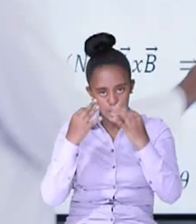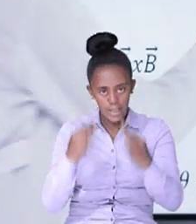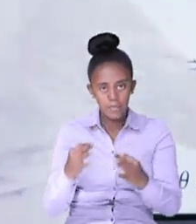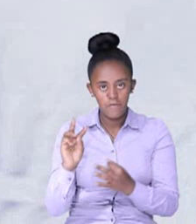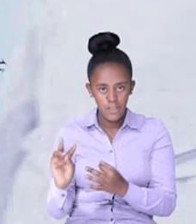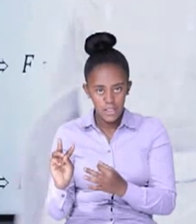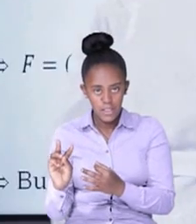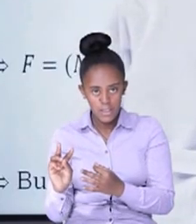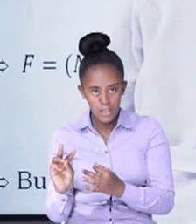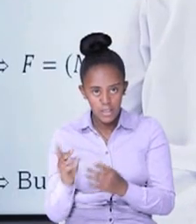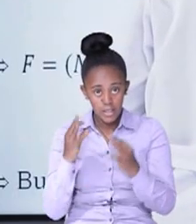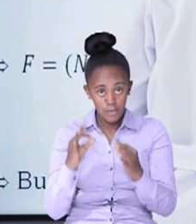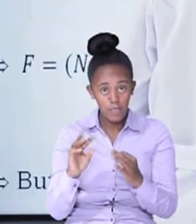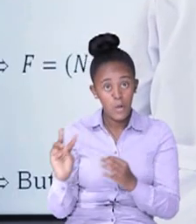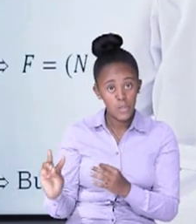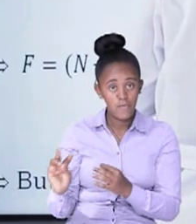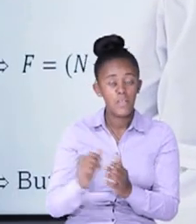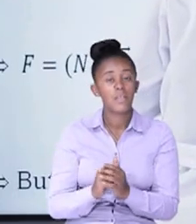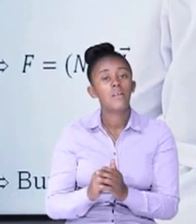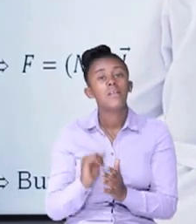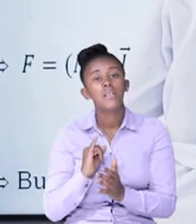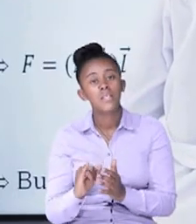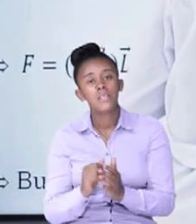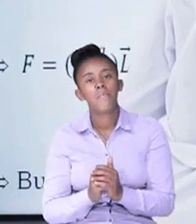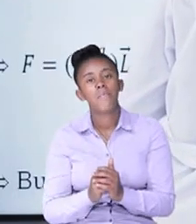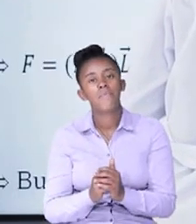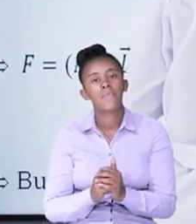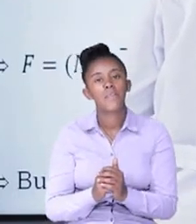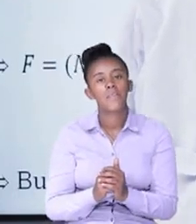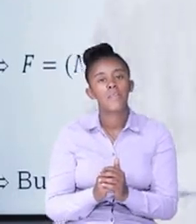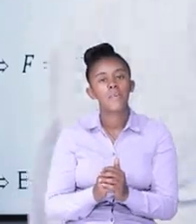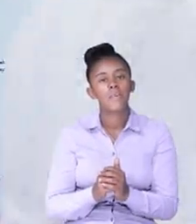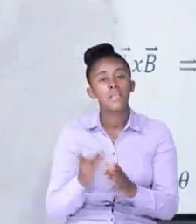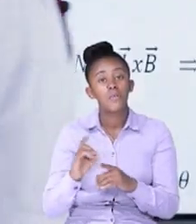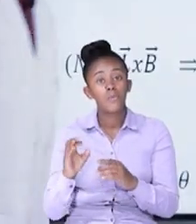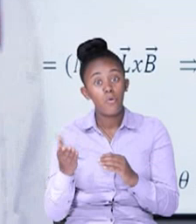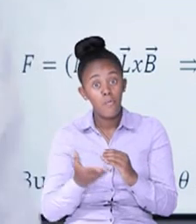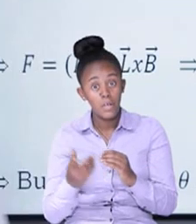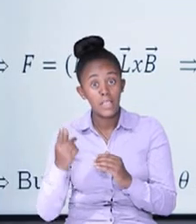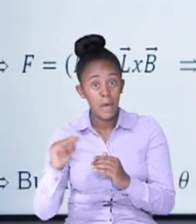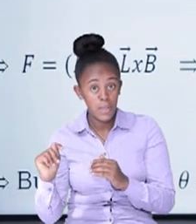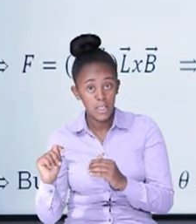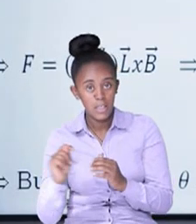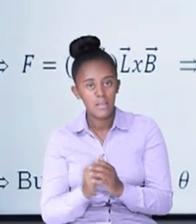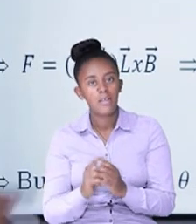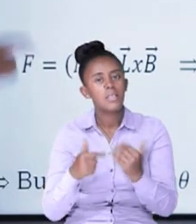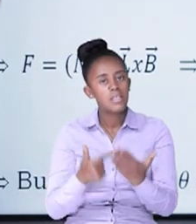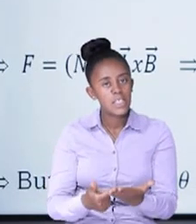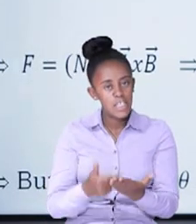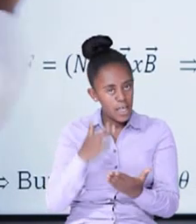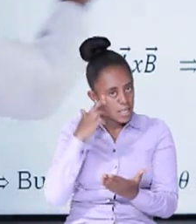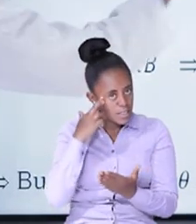velocity V? Well, velocity V is displacement over time t. Over time t. In this